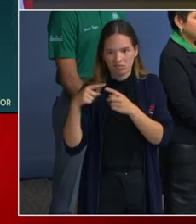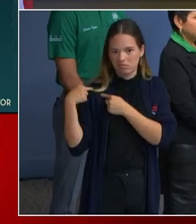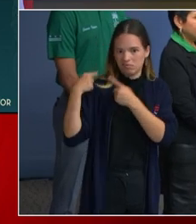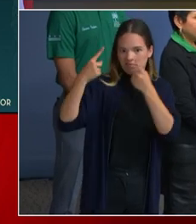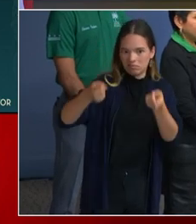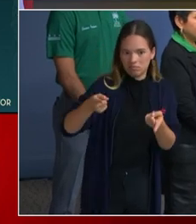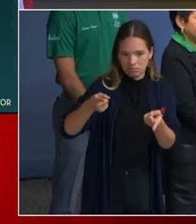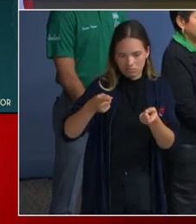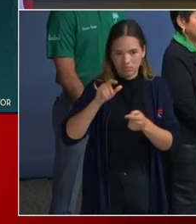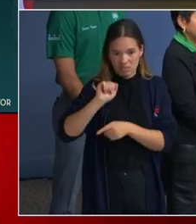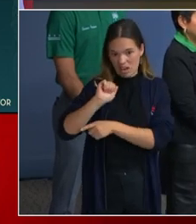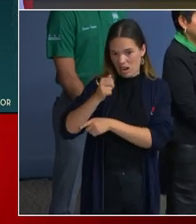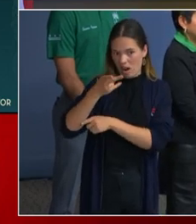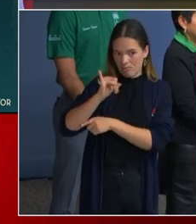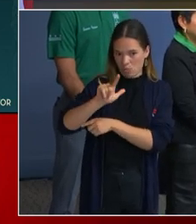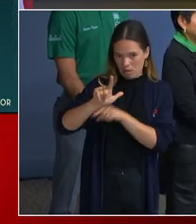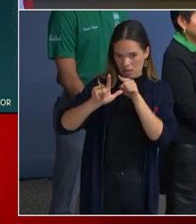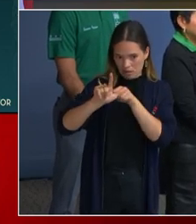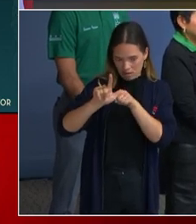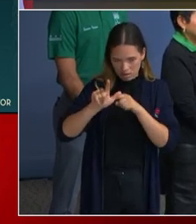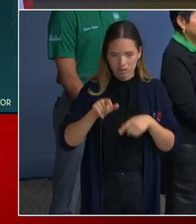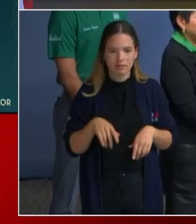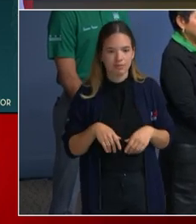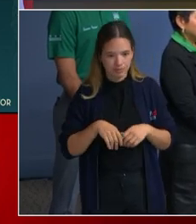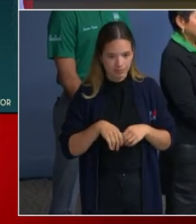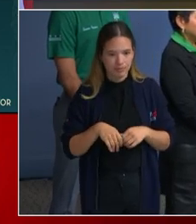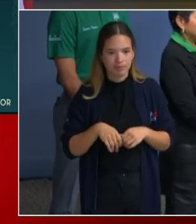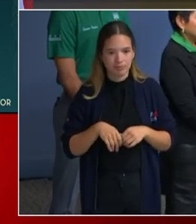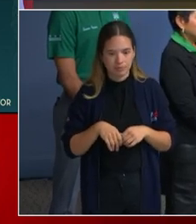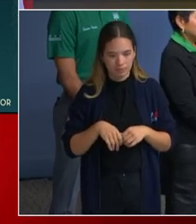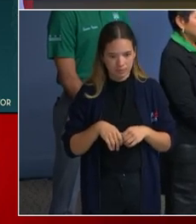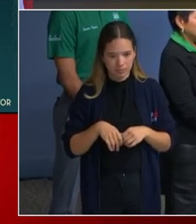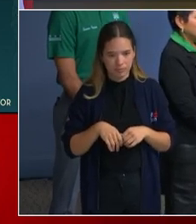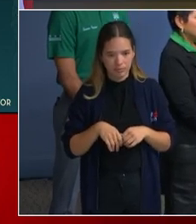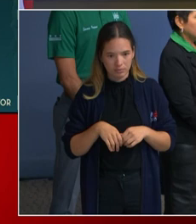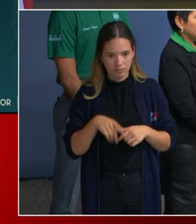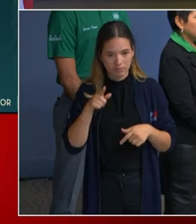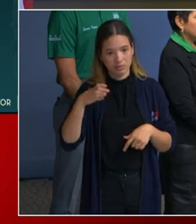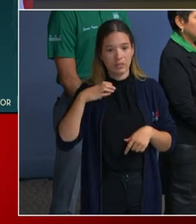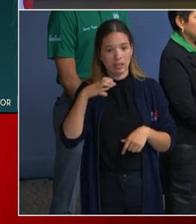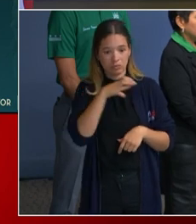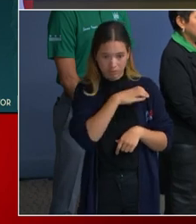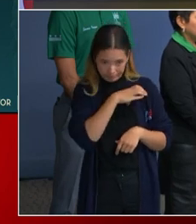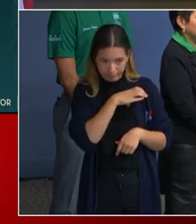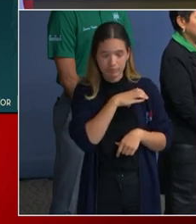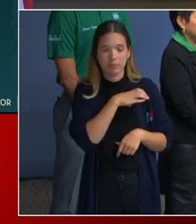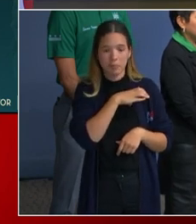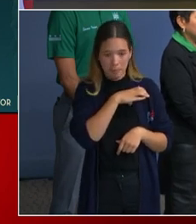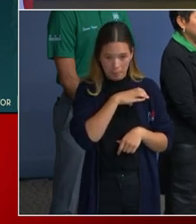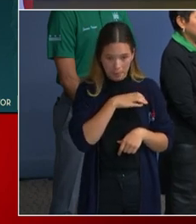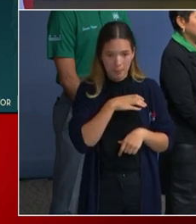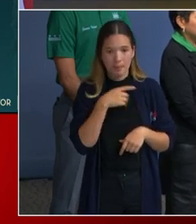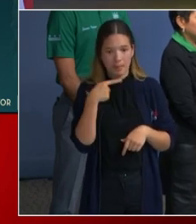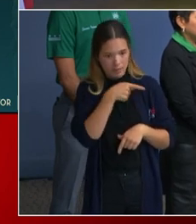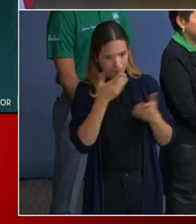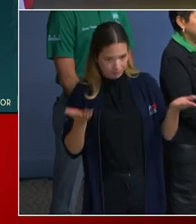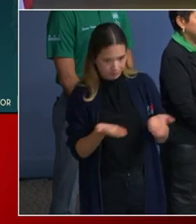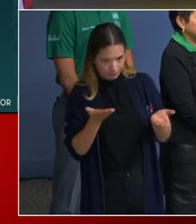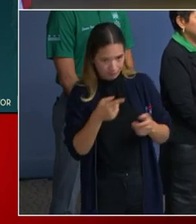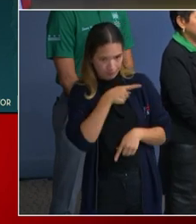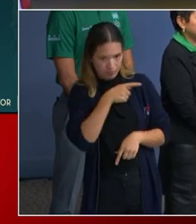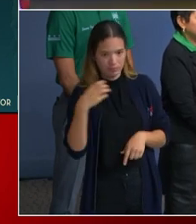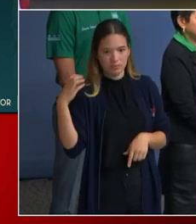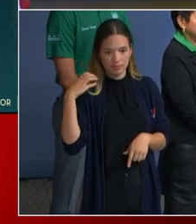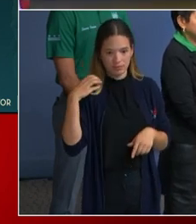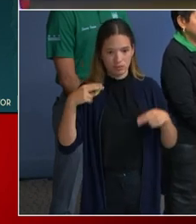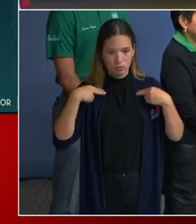of my administration, as well as Councilmember Brianna Doe, who chairs the Committee on Human Services. We are